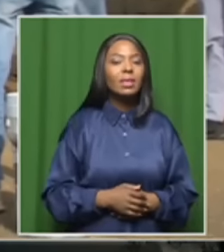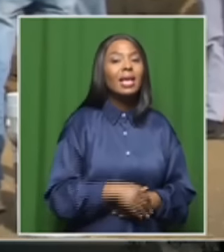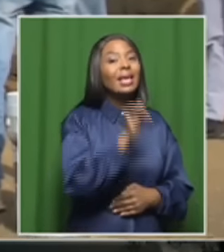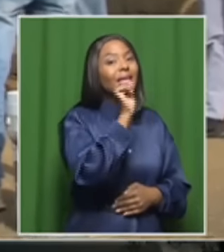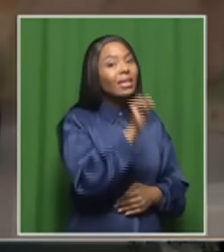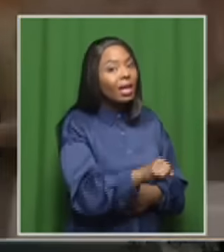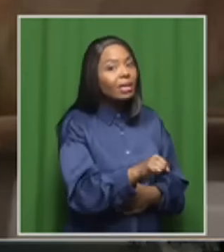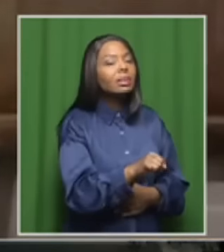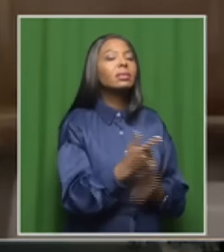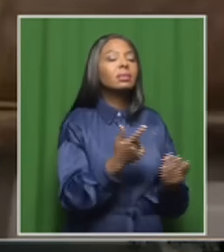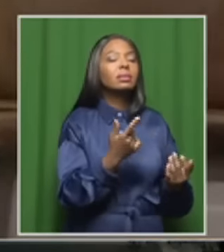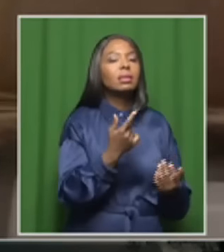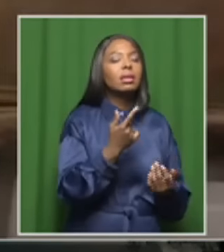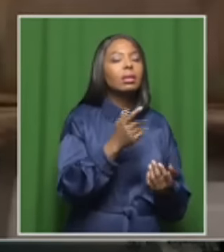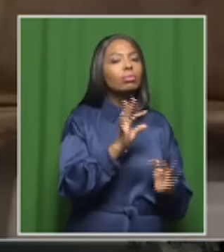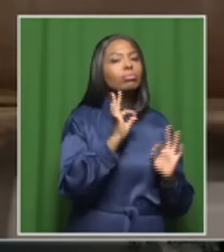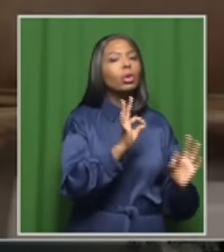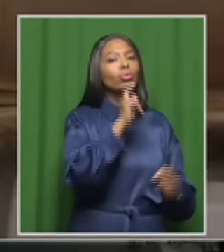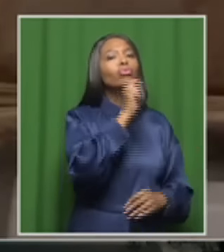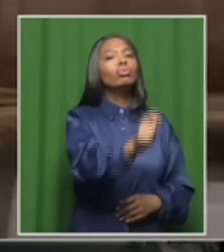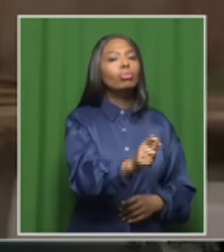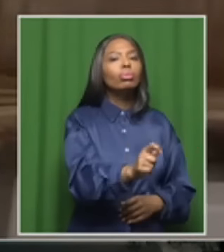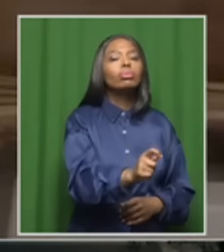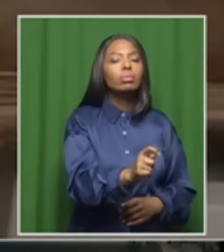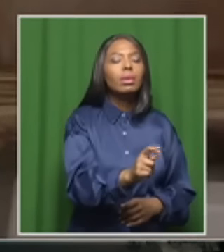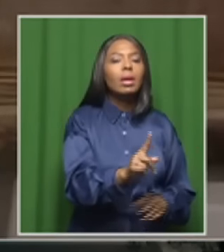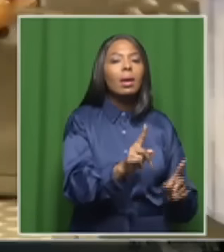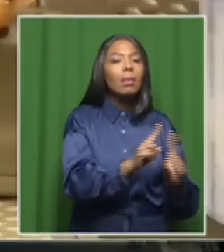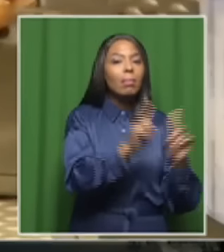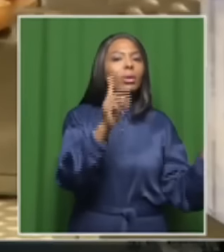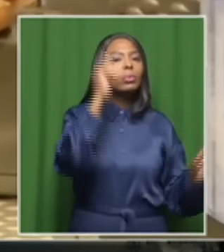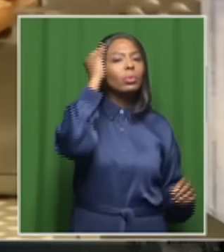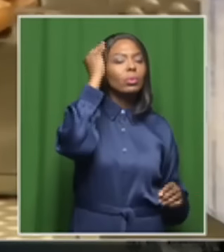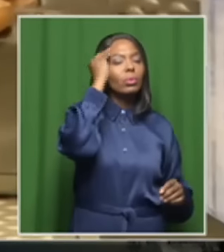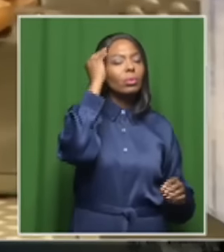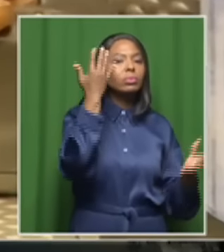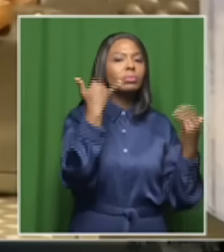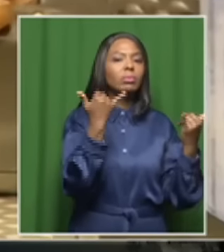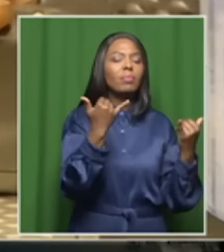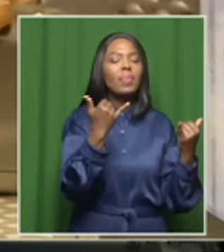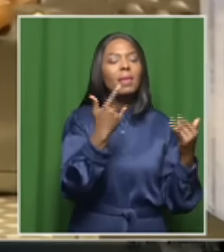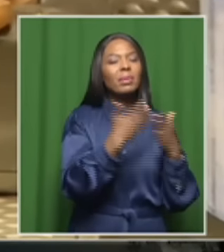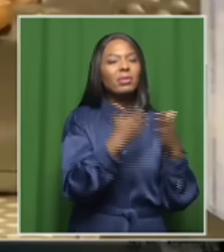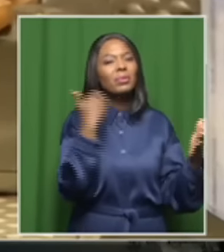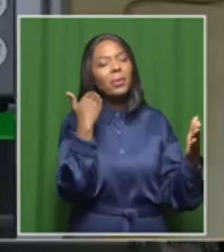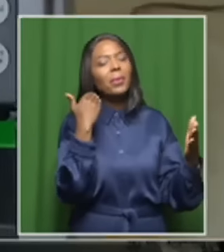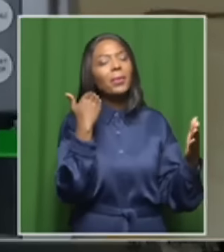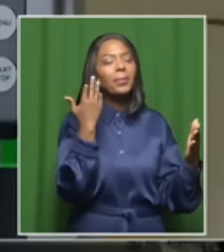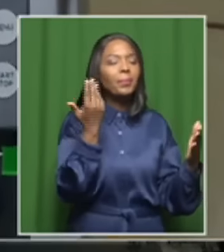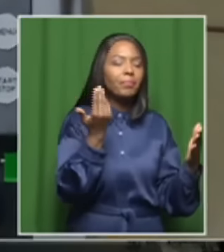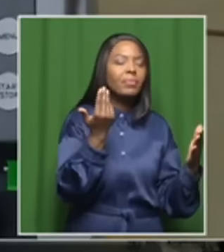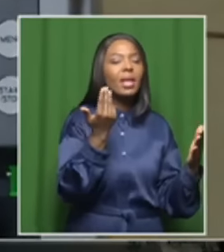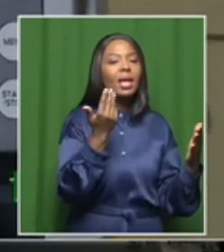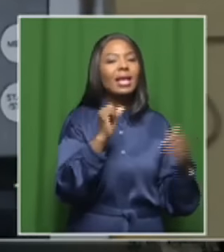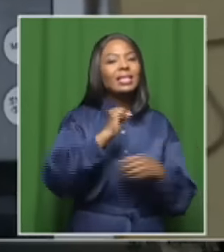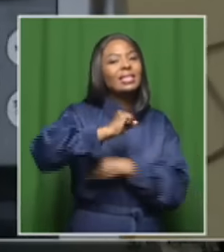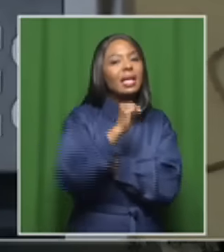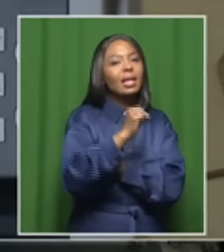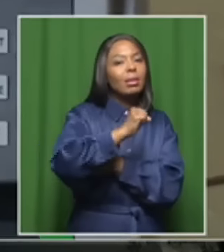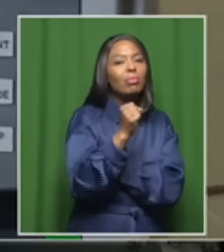Yes, most definitely. You know, this before even the Stellenbosch